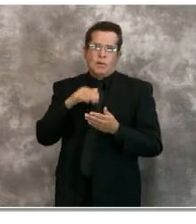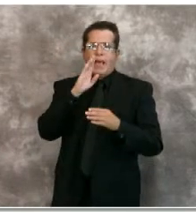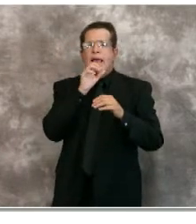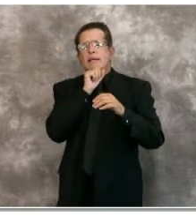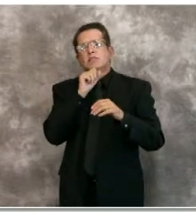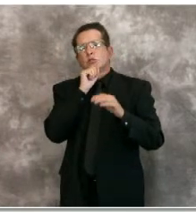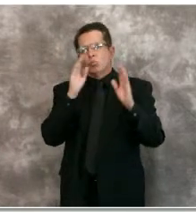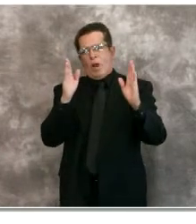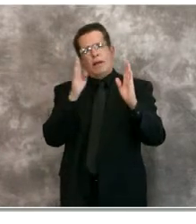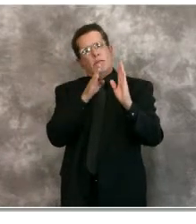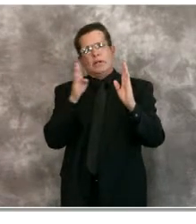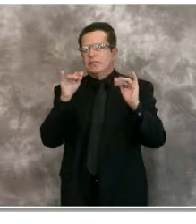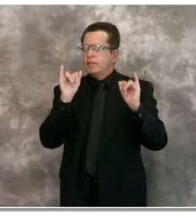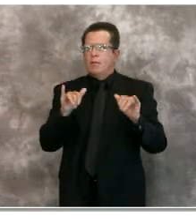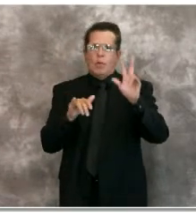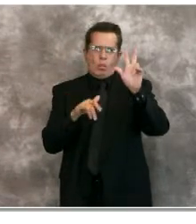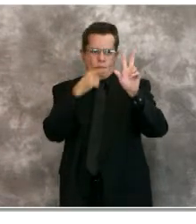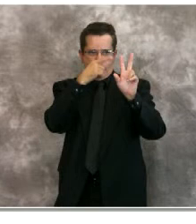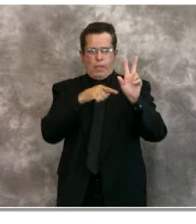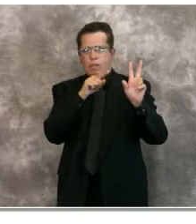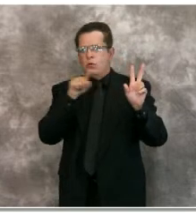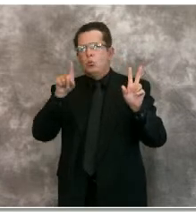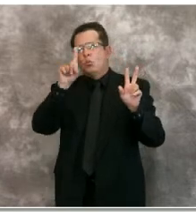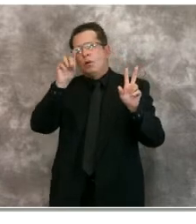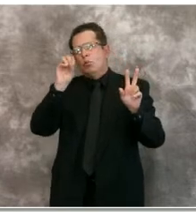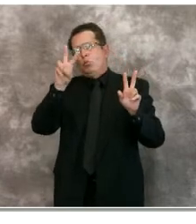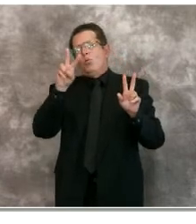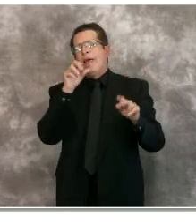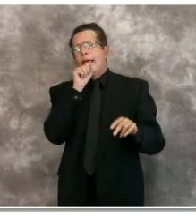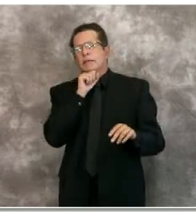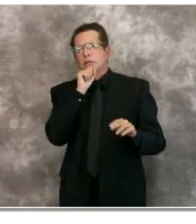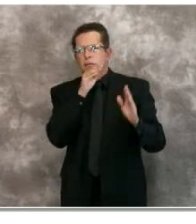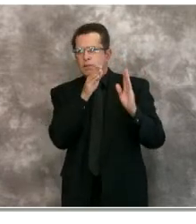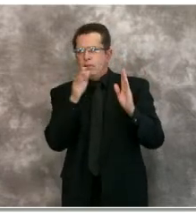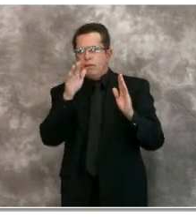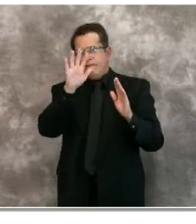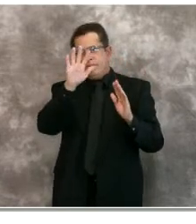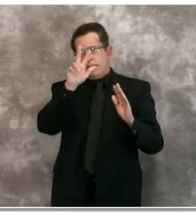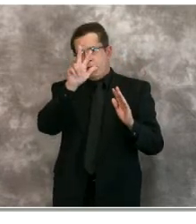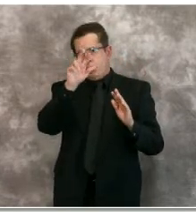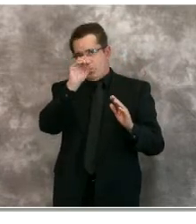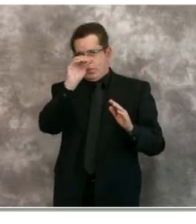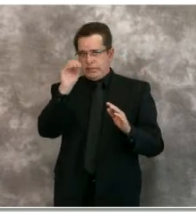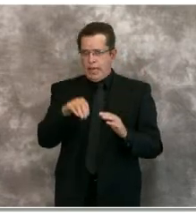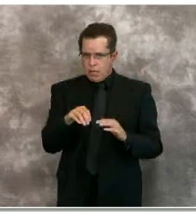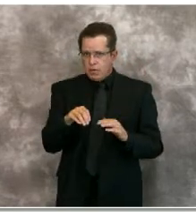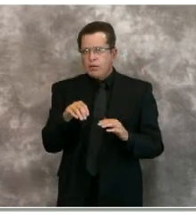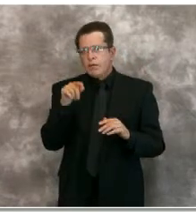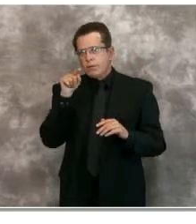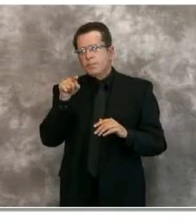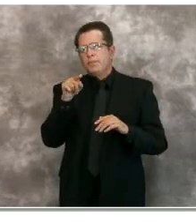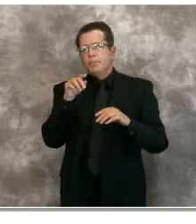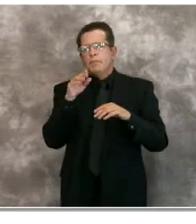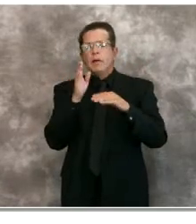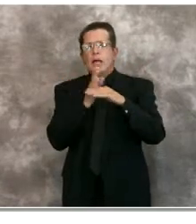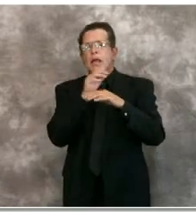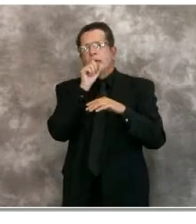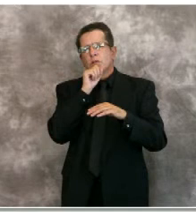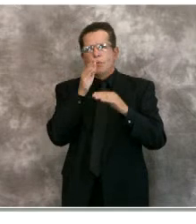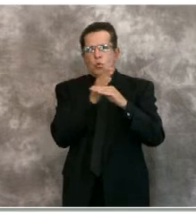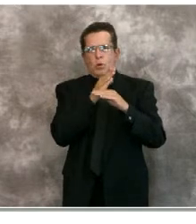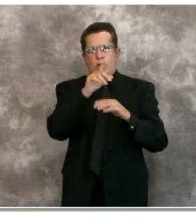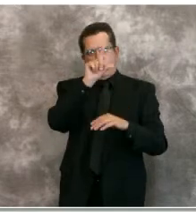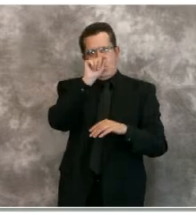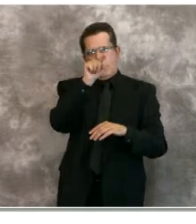range remains the same, 3 months of age to 102 years of age. 53% of the total number of cases are between the ages of